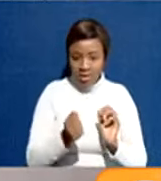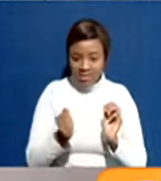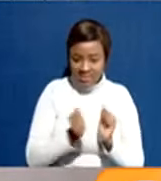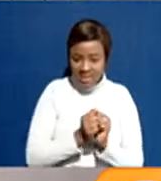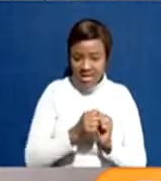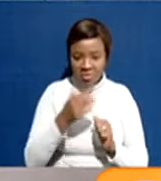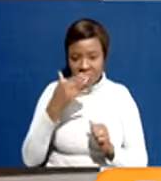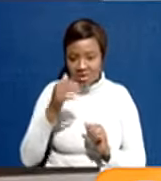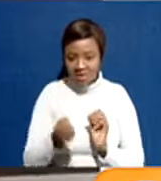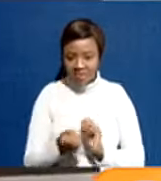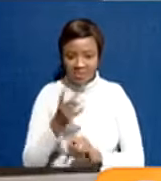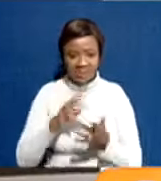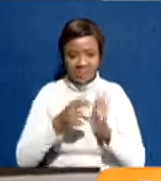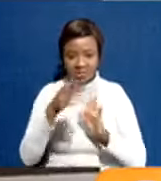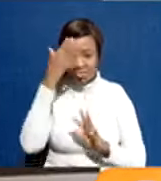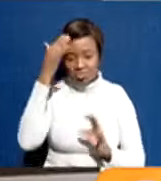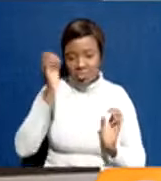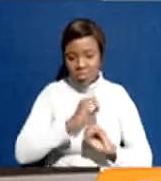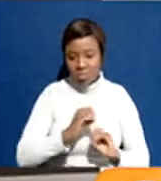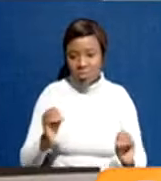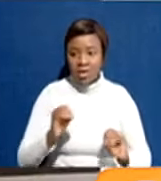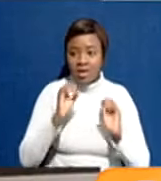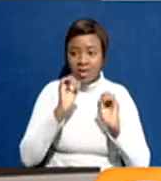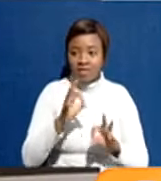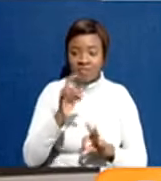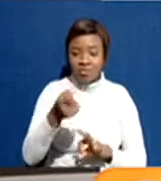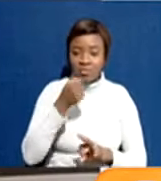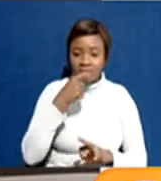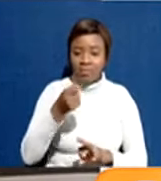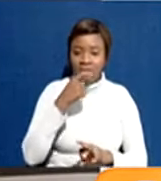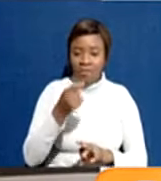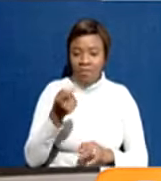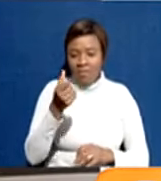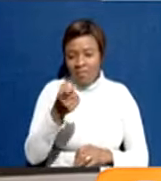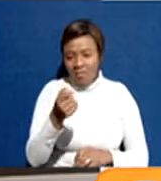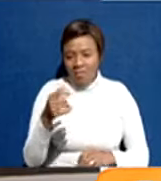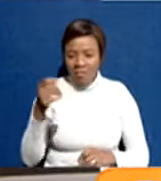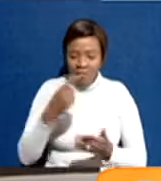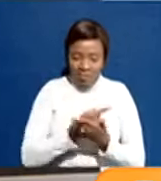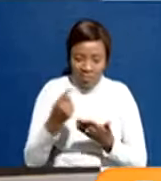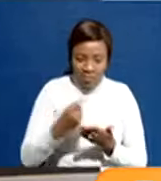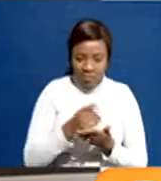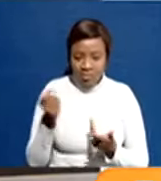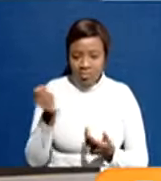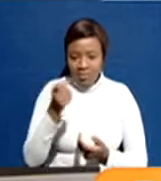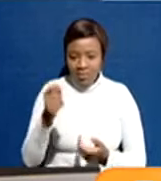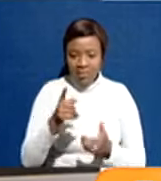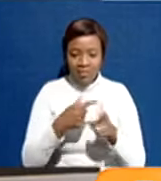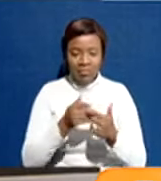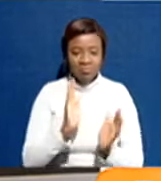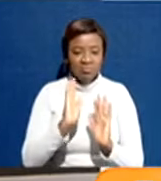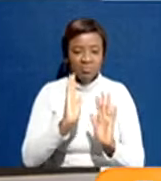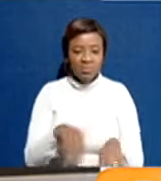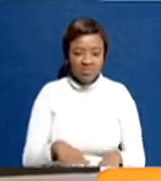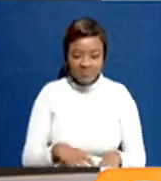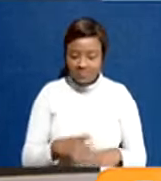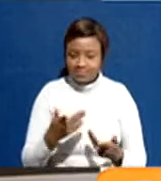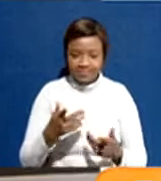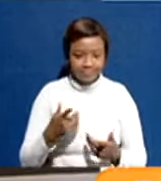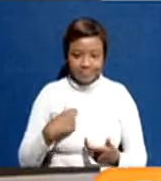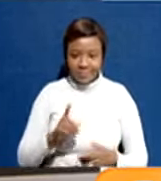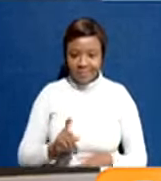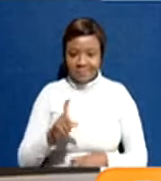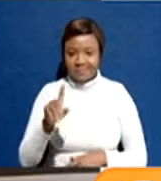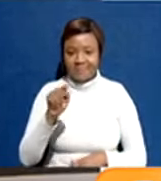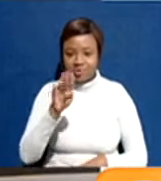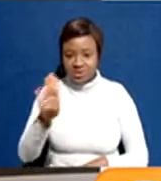days, you will not know. If you have taken your medication for a few weeks or a few months, you then leave it, the bacteria will change, will get